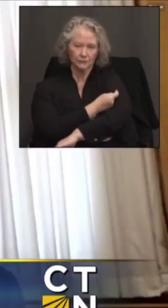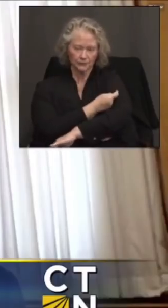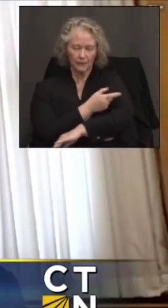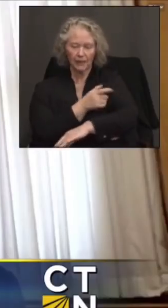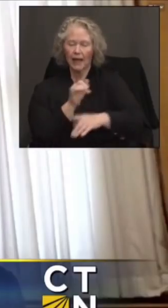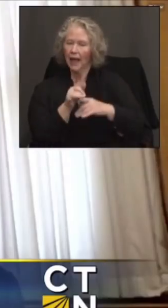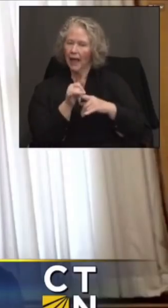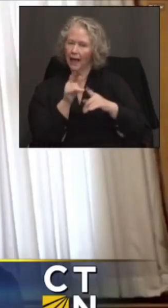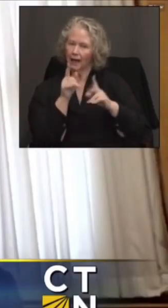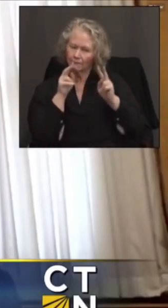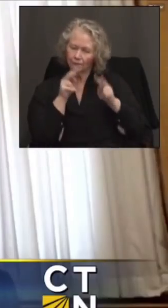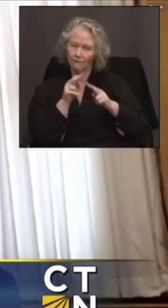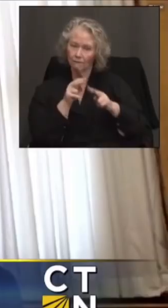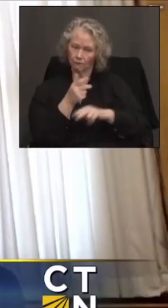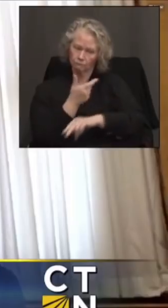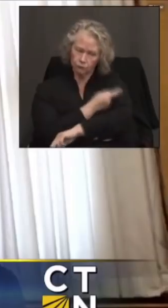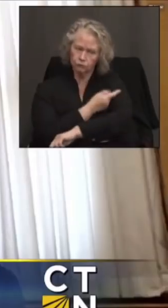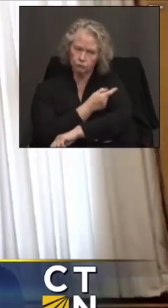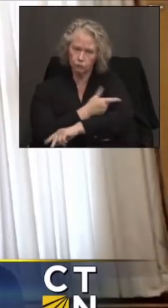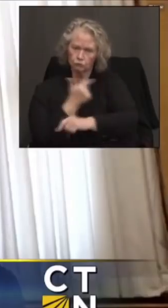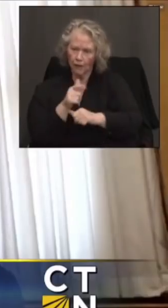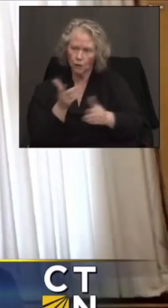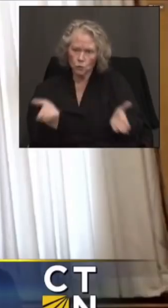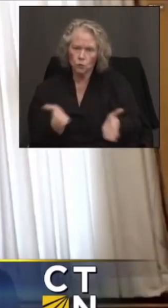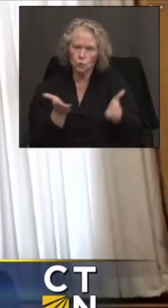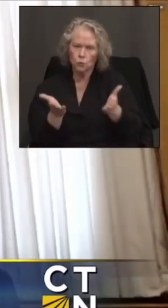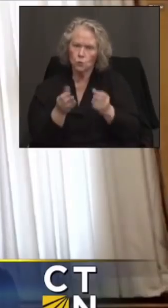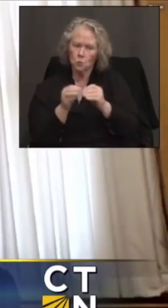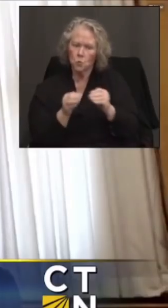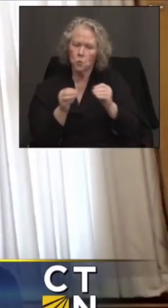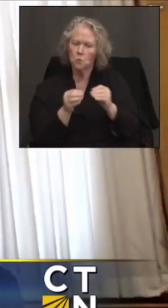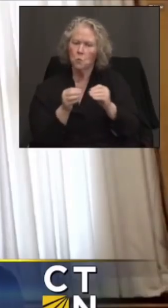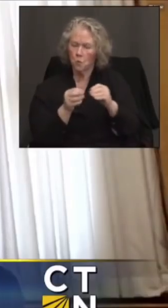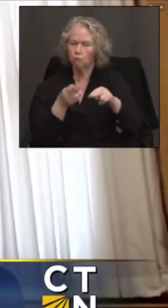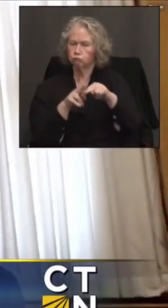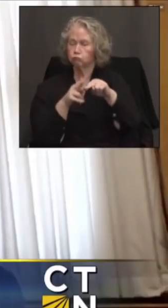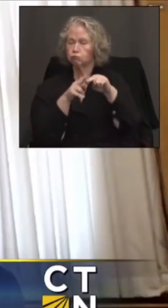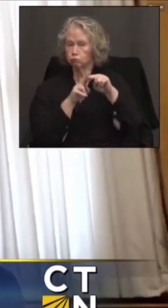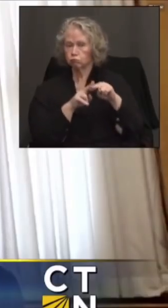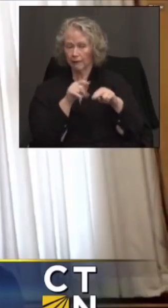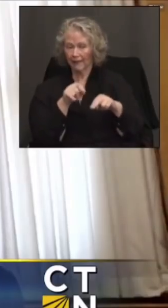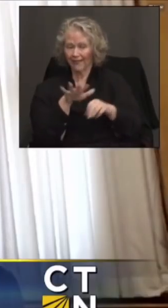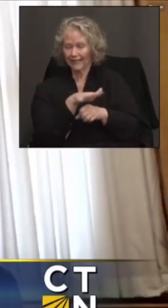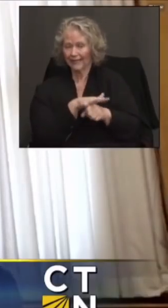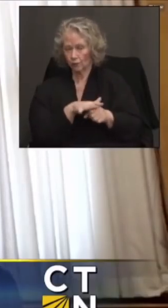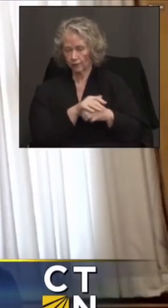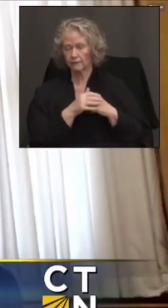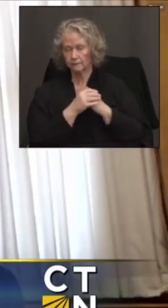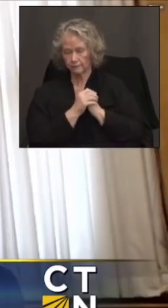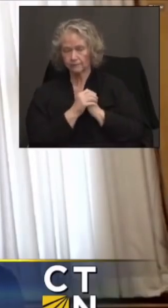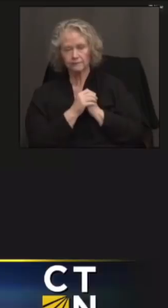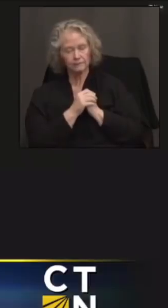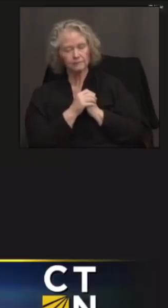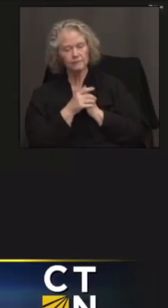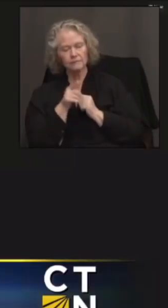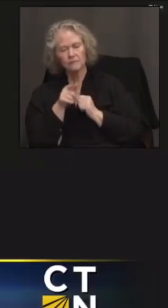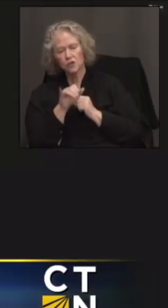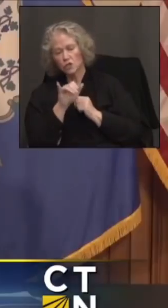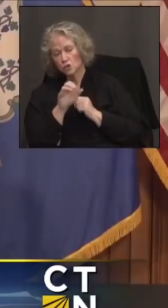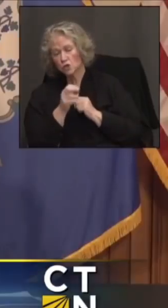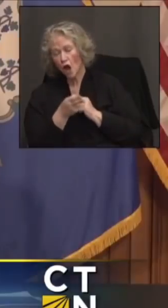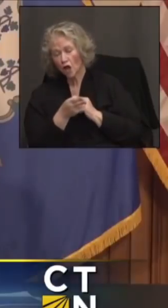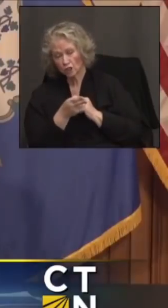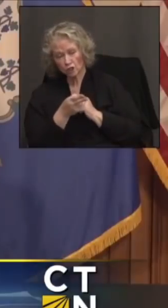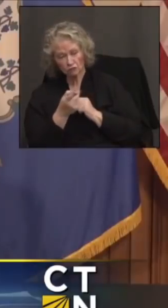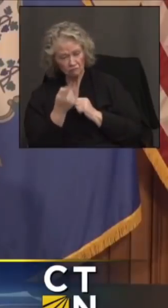those vaccination rates too. Make sure we're doing everything we can to get as many people vaccinated in those communities as quickly as possible. And Josh, can you